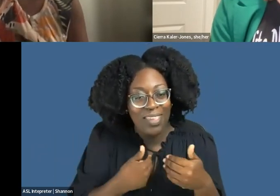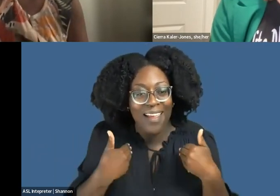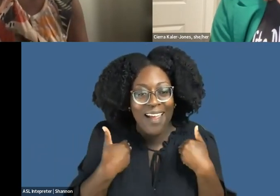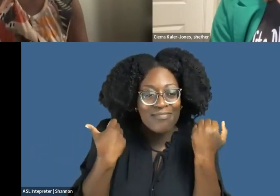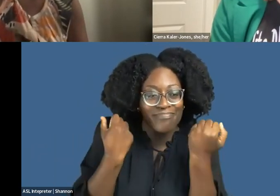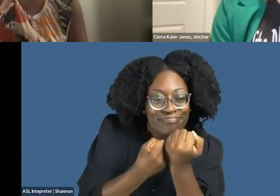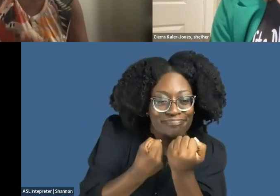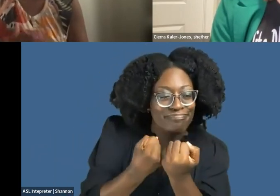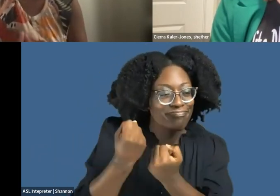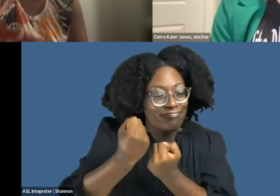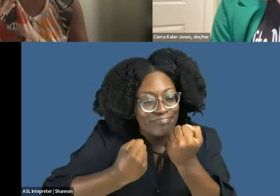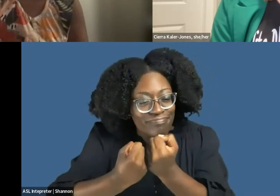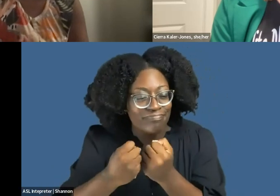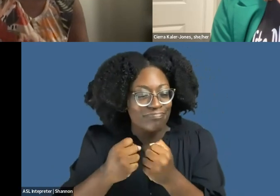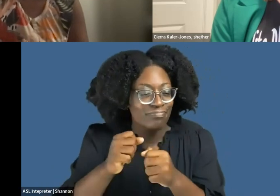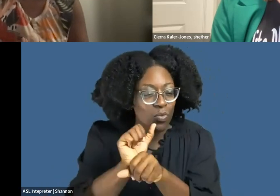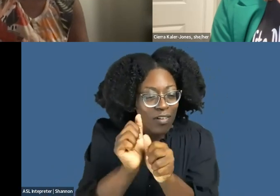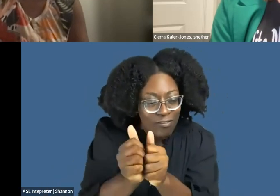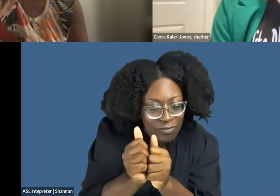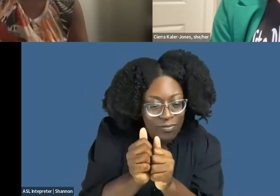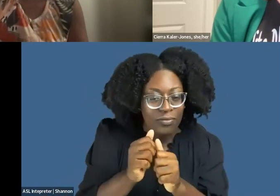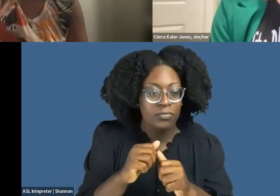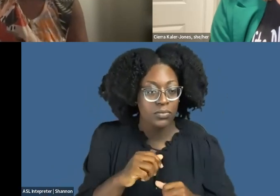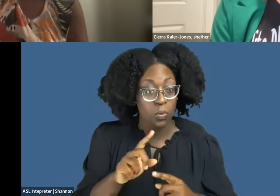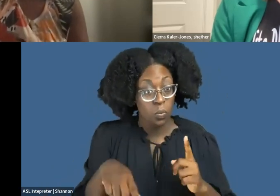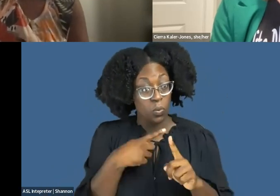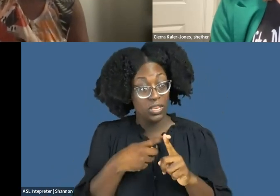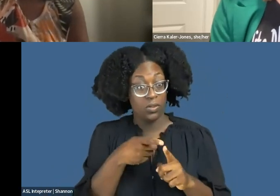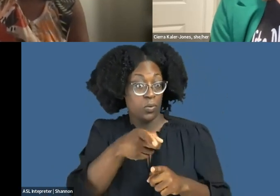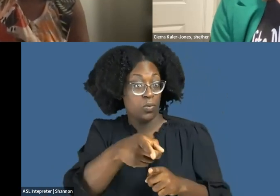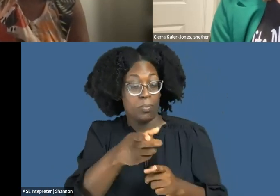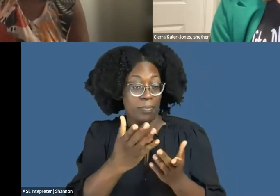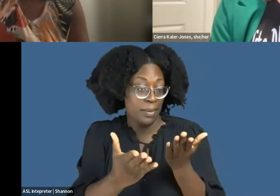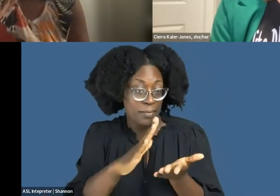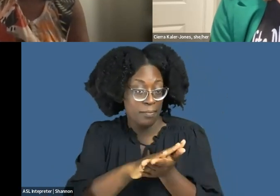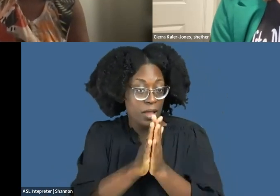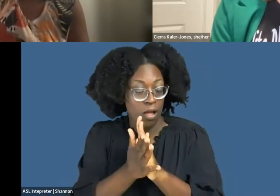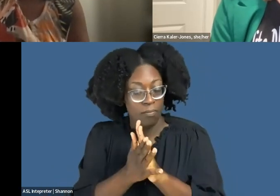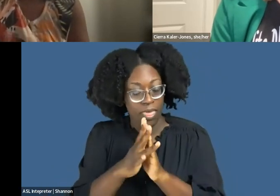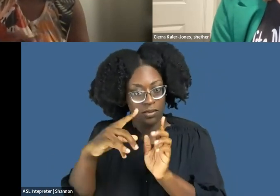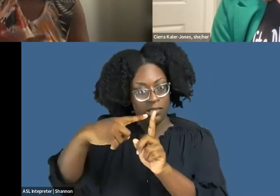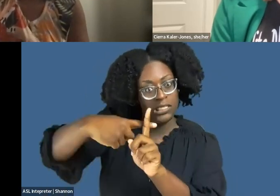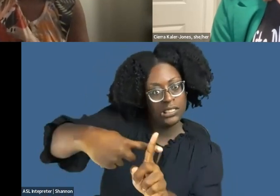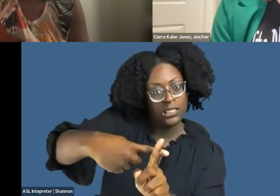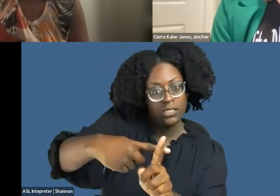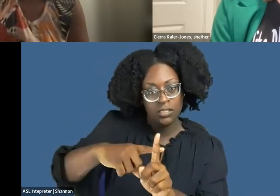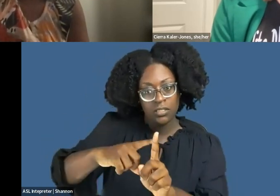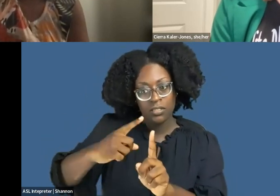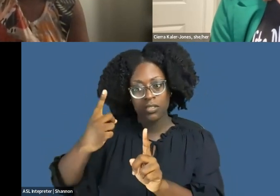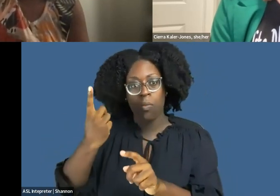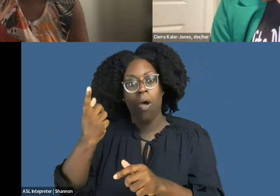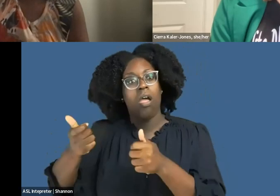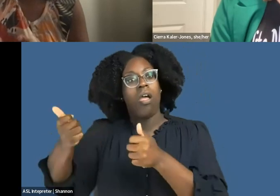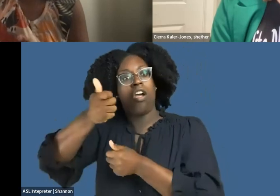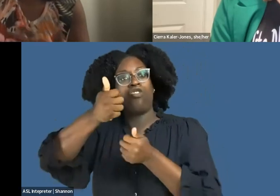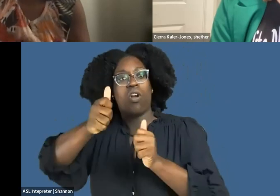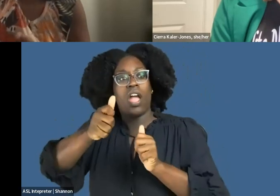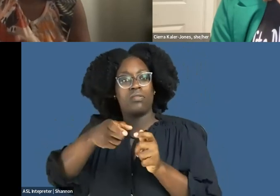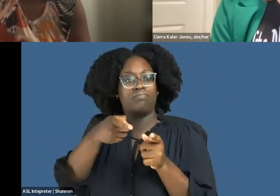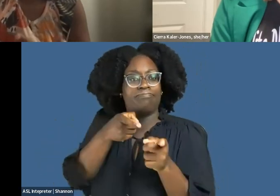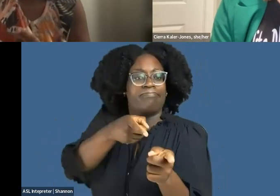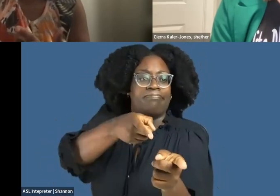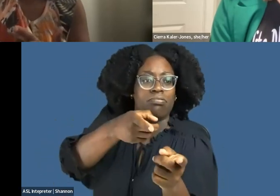know, when you become the target of some of these things, it can be scary for a time, right? And I don't want